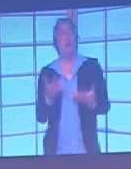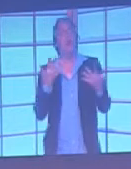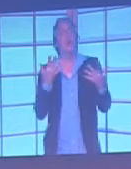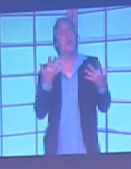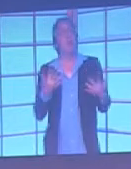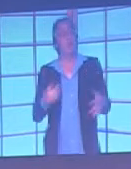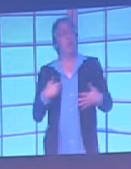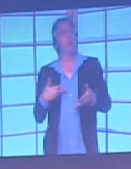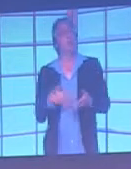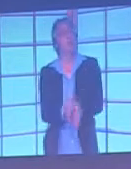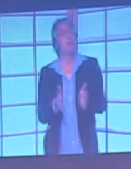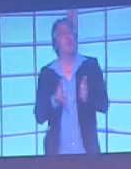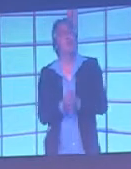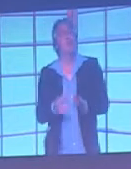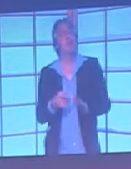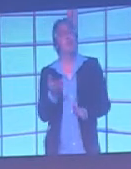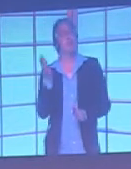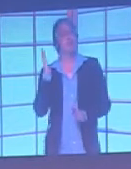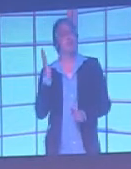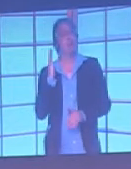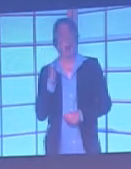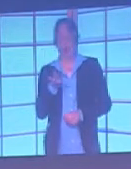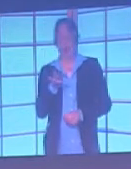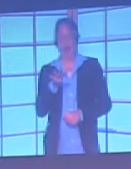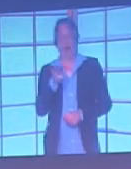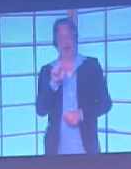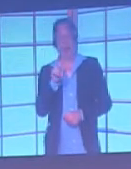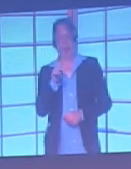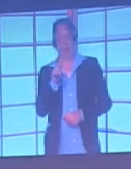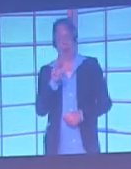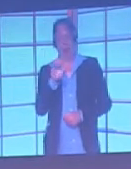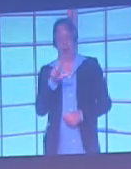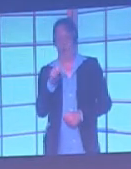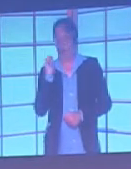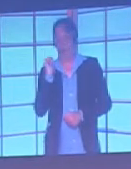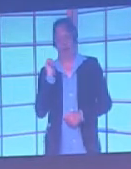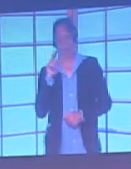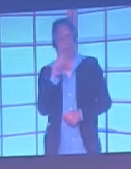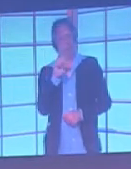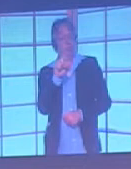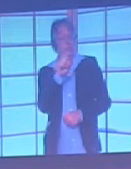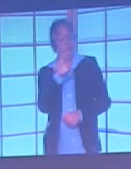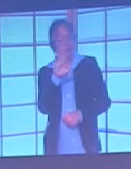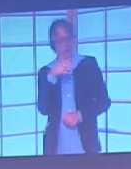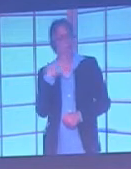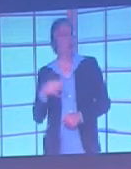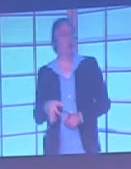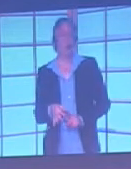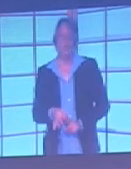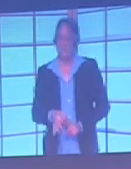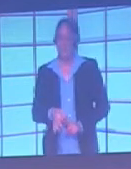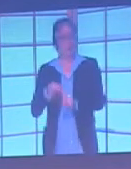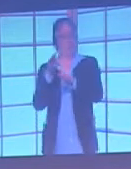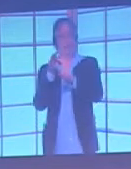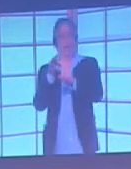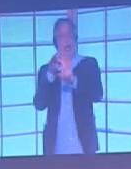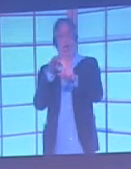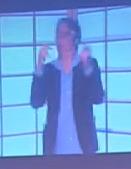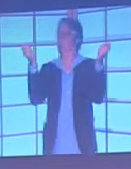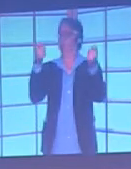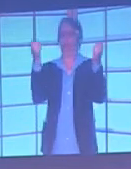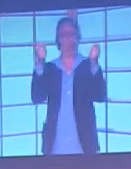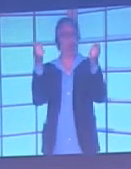in April this year, because it's funny, because 4 weeks before Cafe Week of